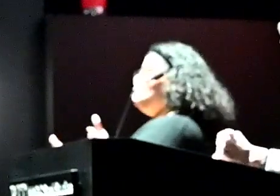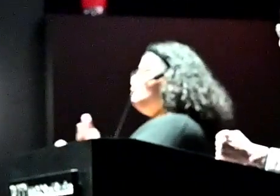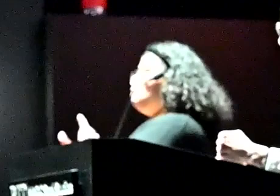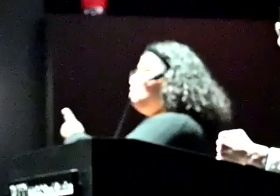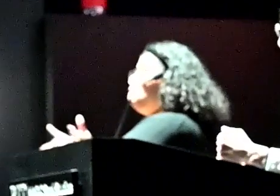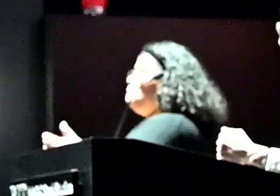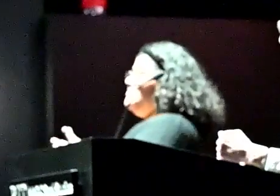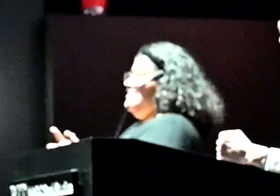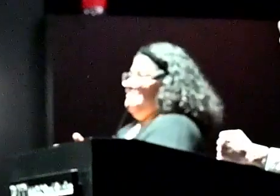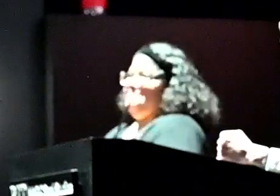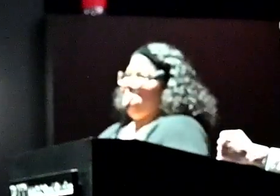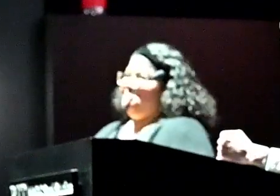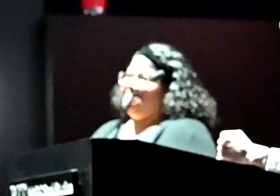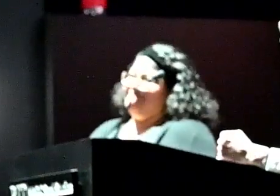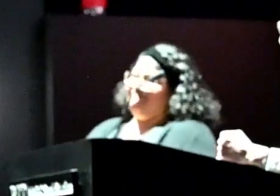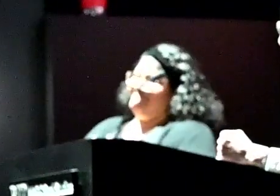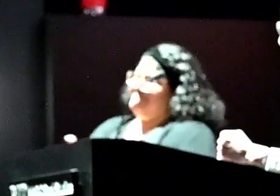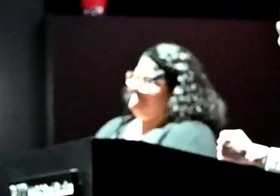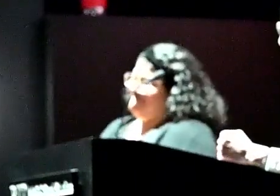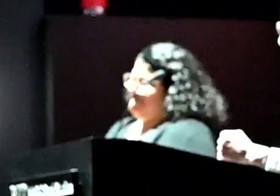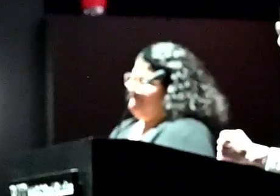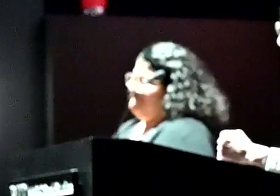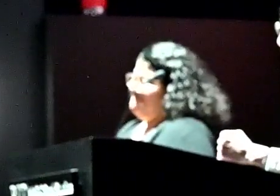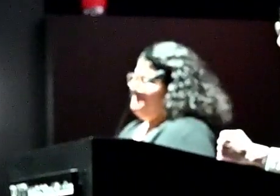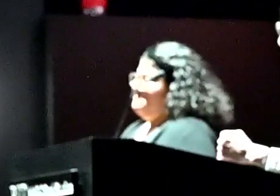there are certain times of